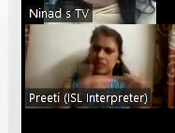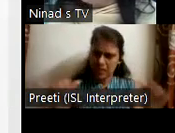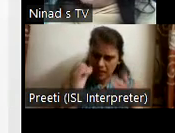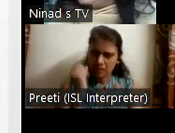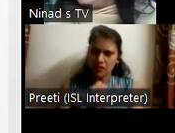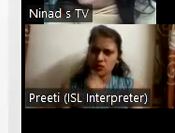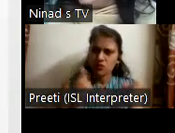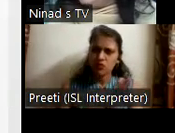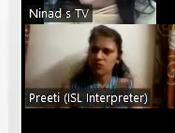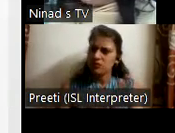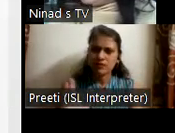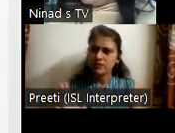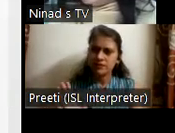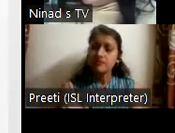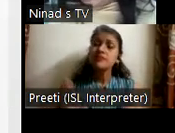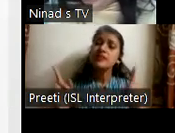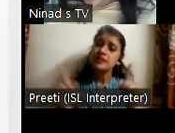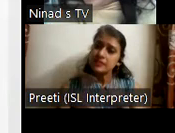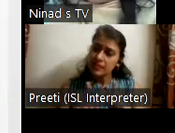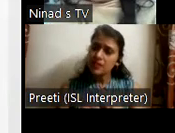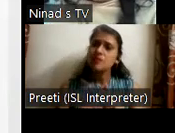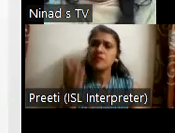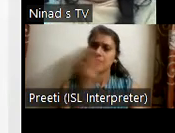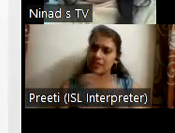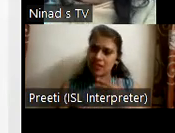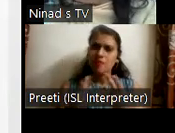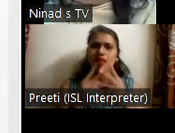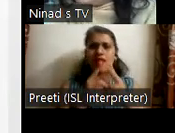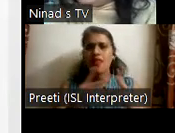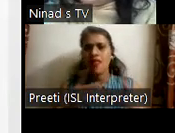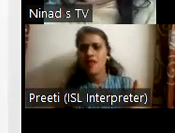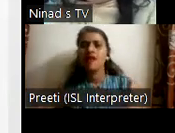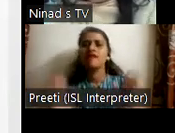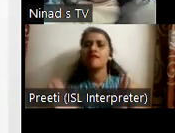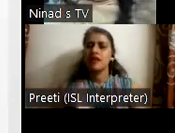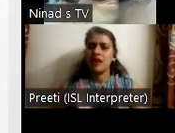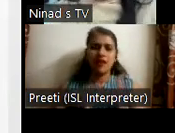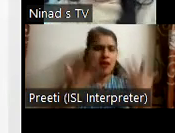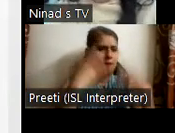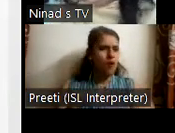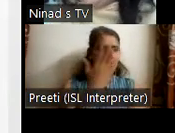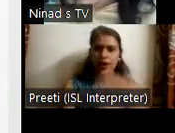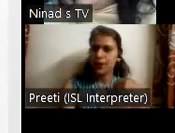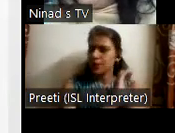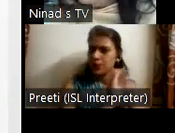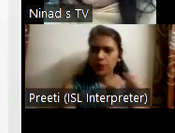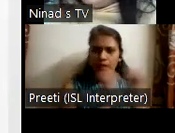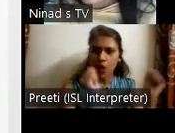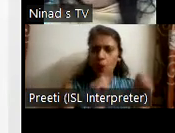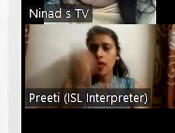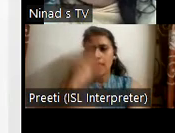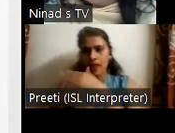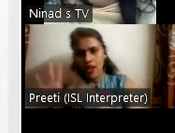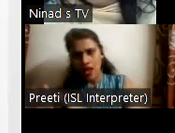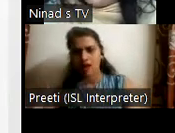is what disabled, we are teaching the person with disability to become able-bodied, because they have to